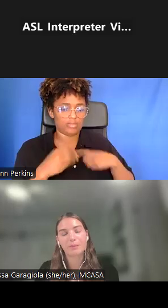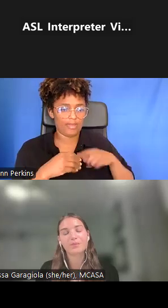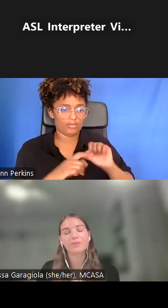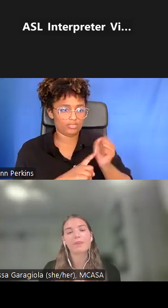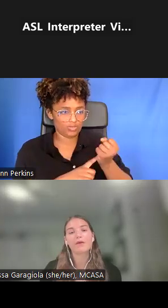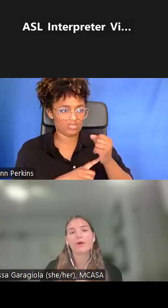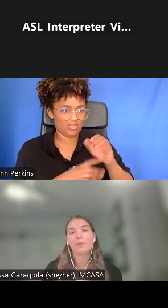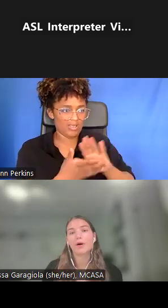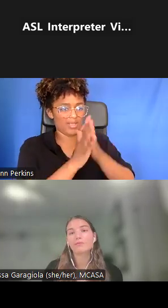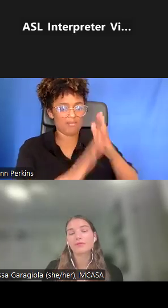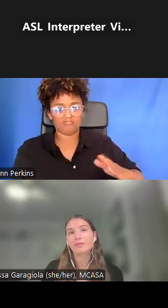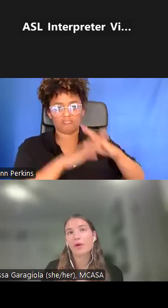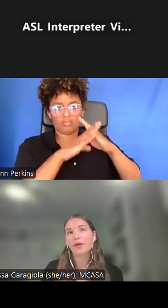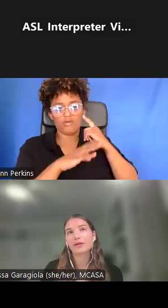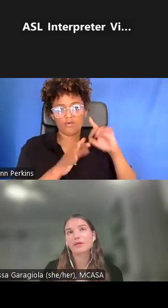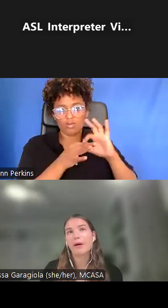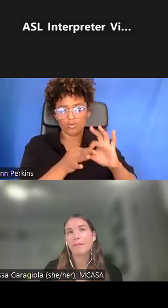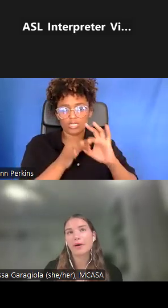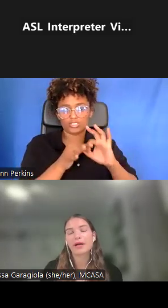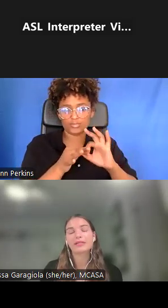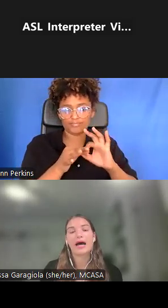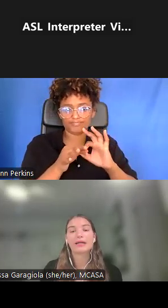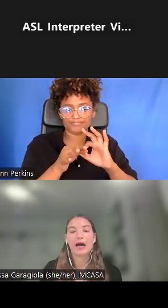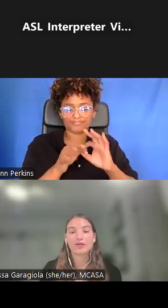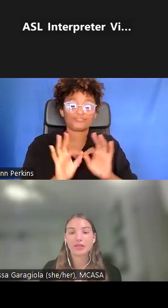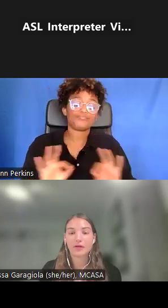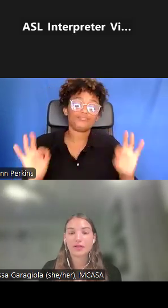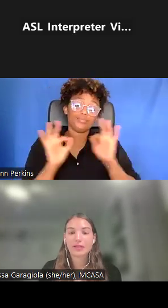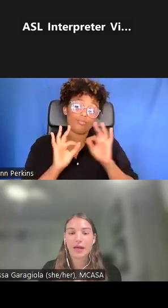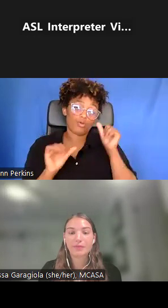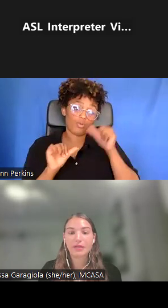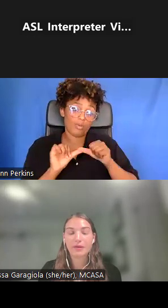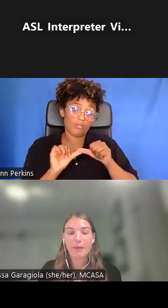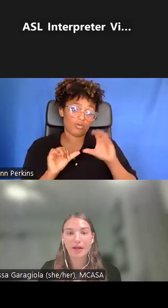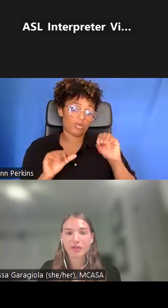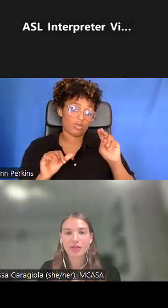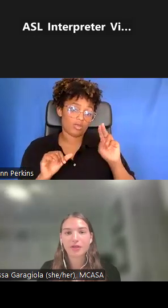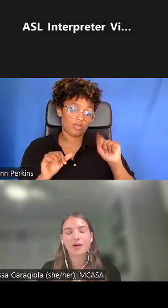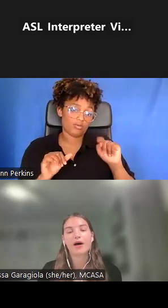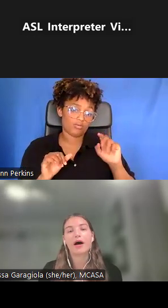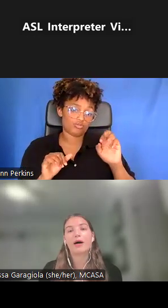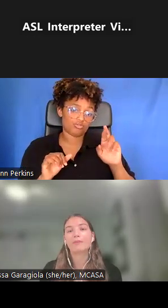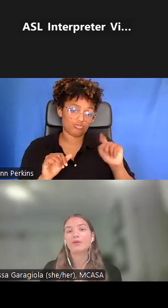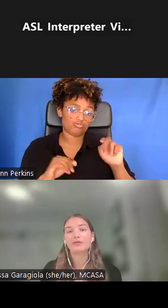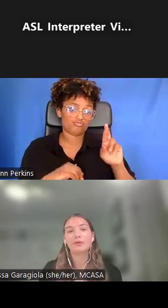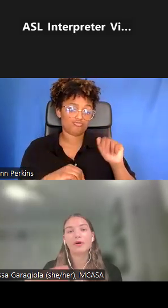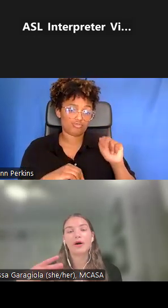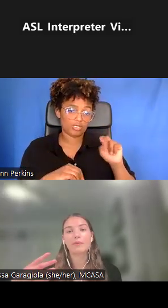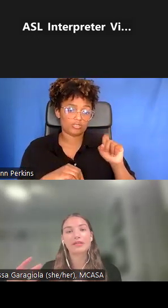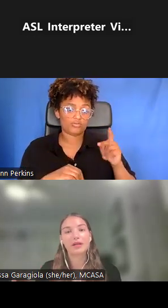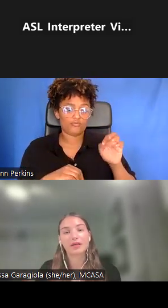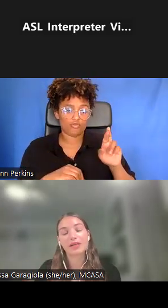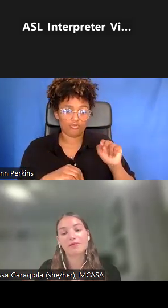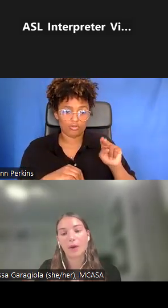relationship. The important thing to remember is that countertransference can be managed if you